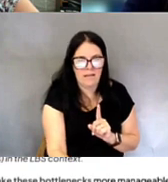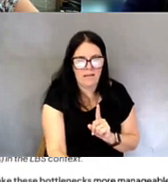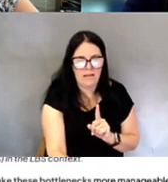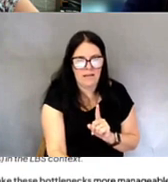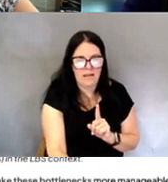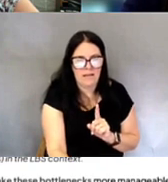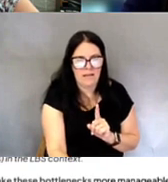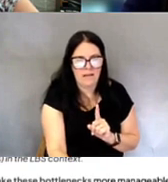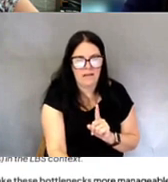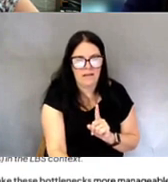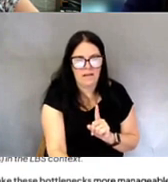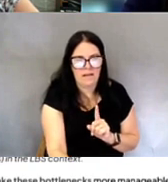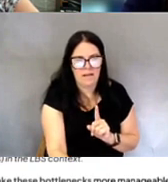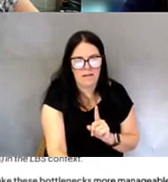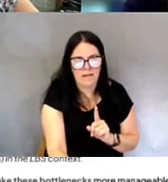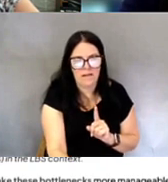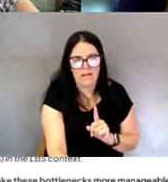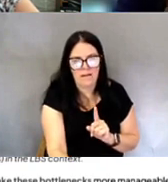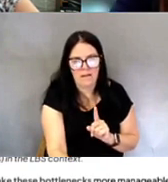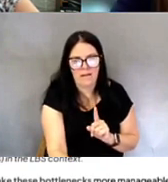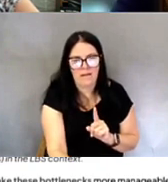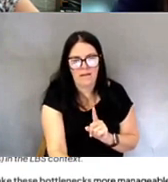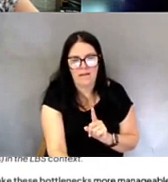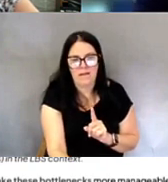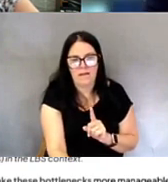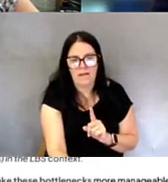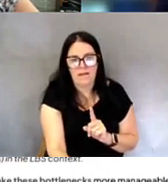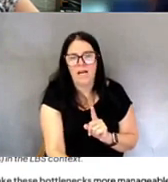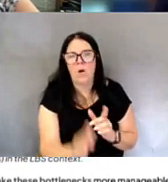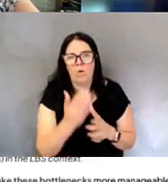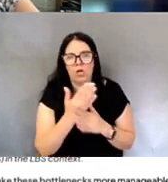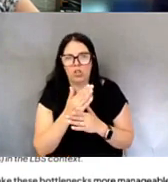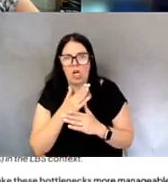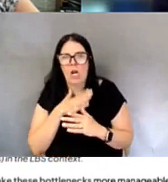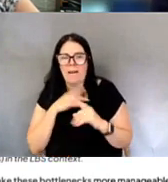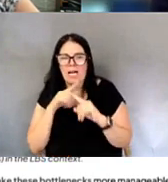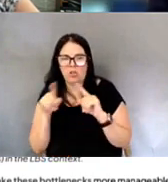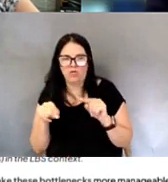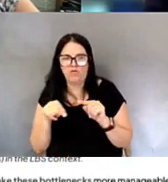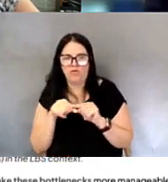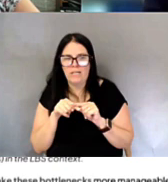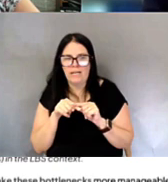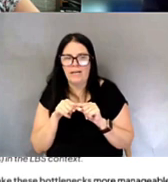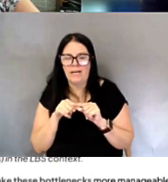I'm going to share my screen, pardon me. So